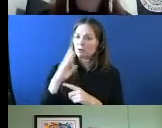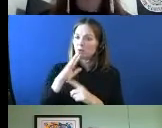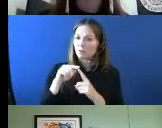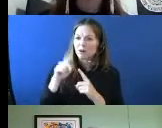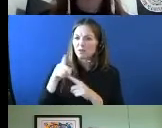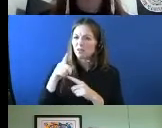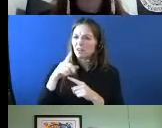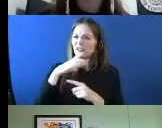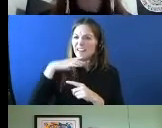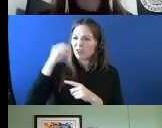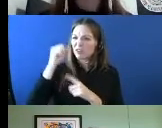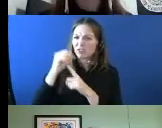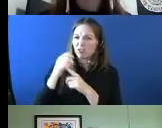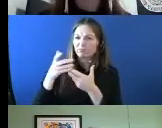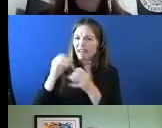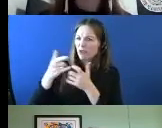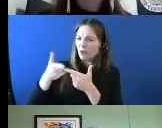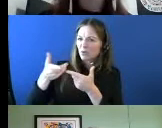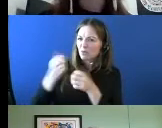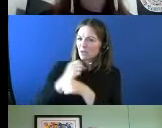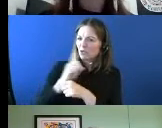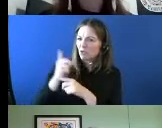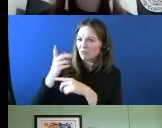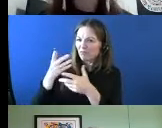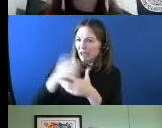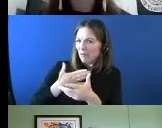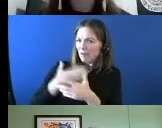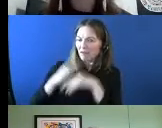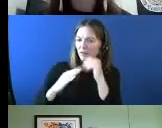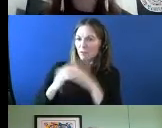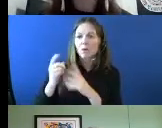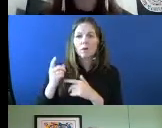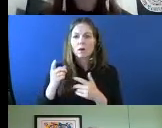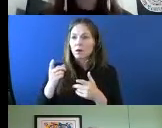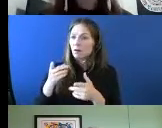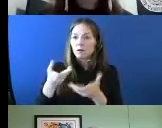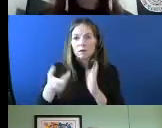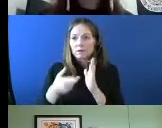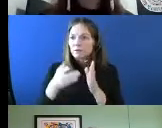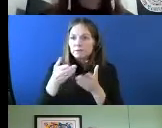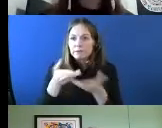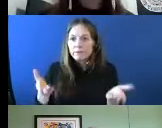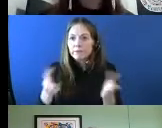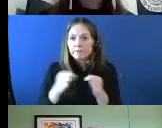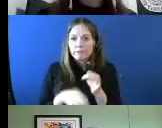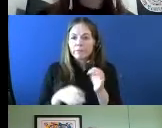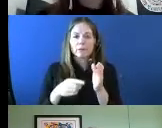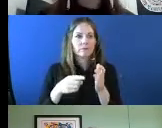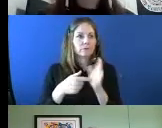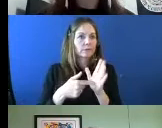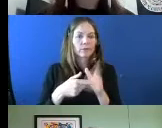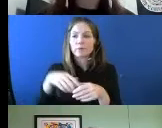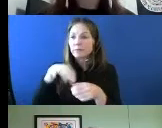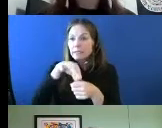they have tea, right? Something to drink, something to eat, somewhere comfortable to sit. And so we didn't do